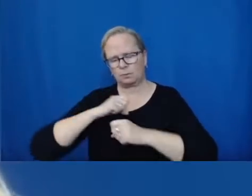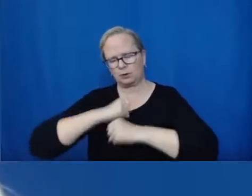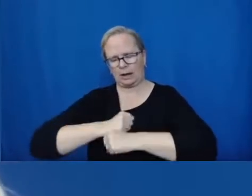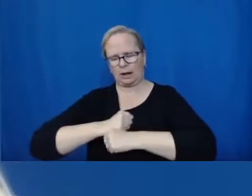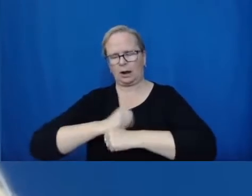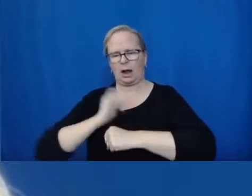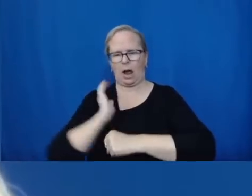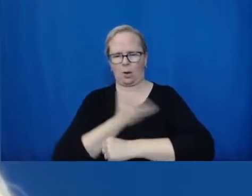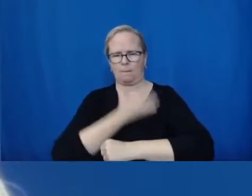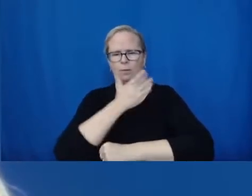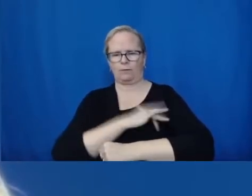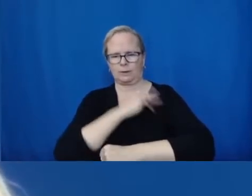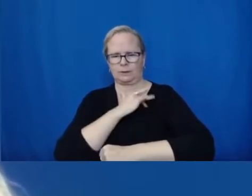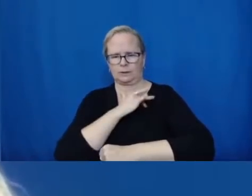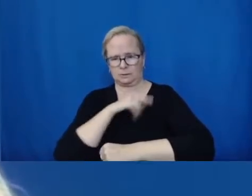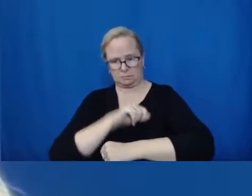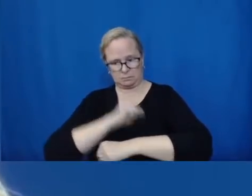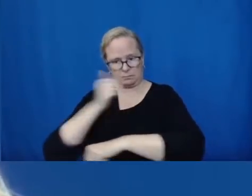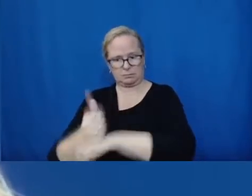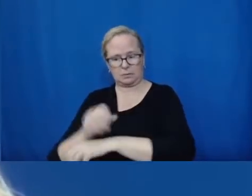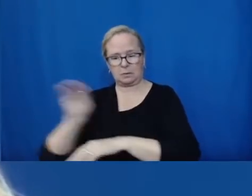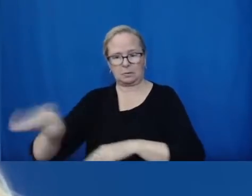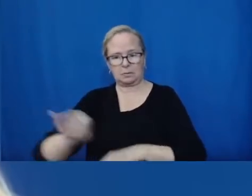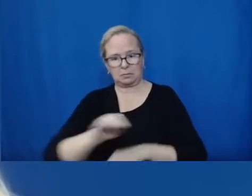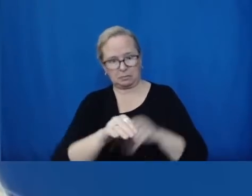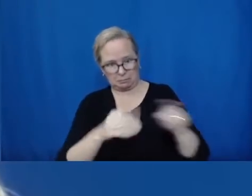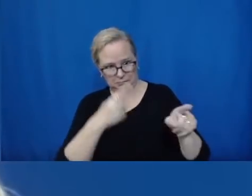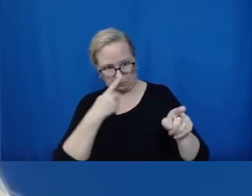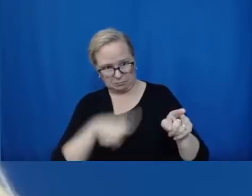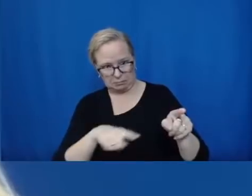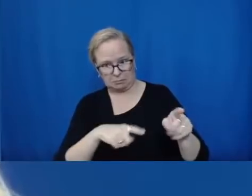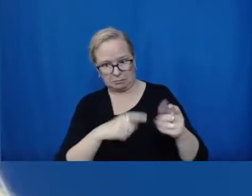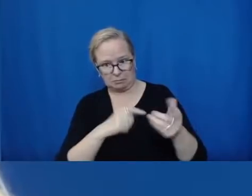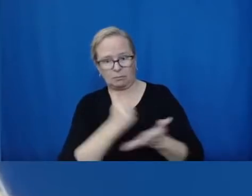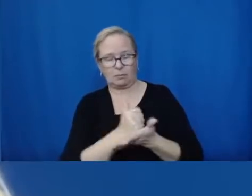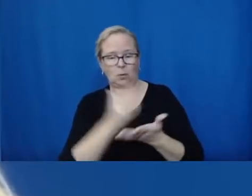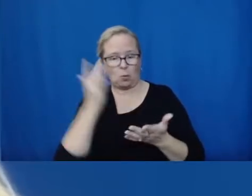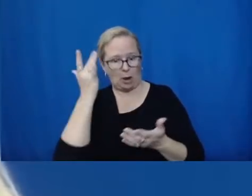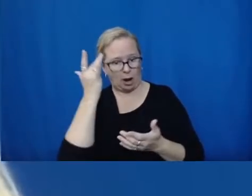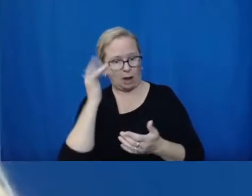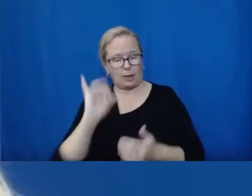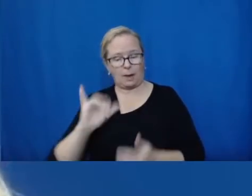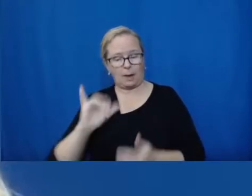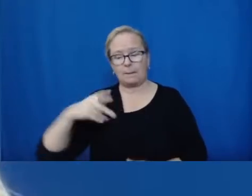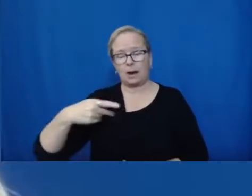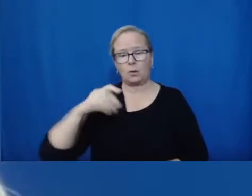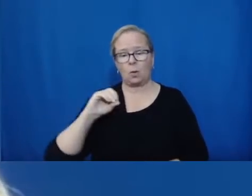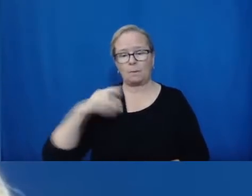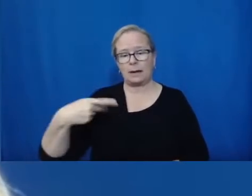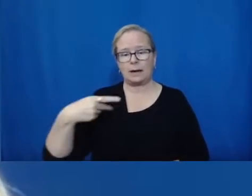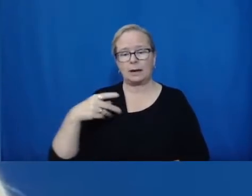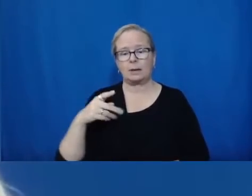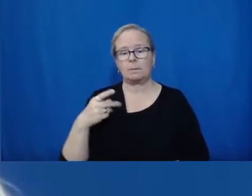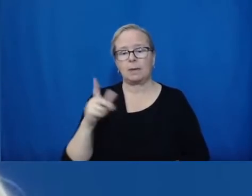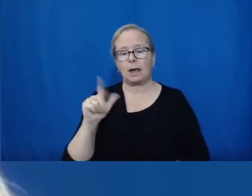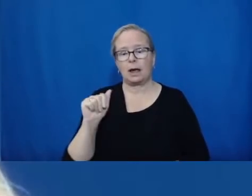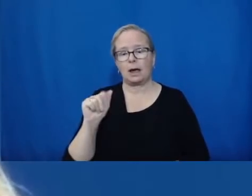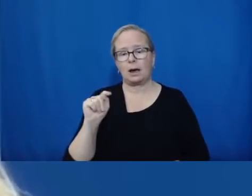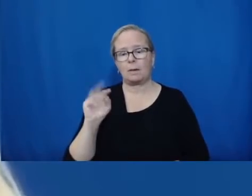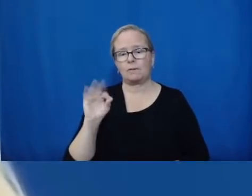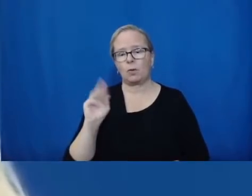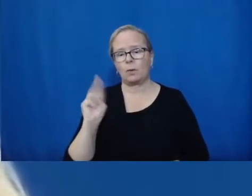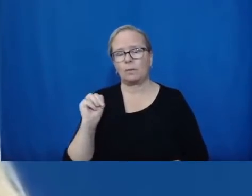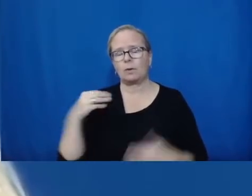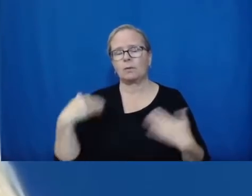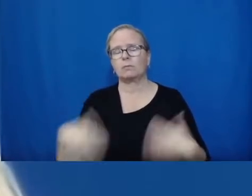Province folks have put together if elected. It has so many fantastic measures that